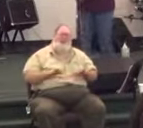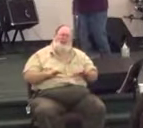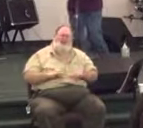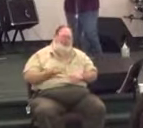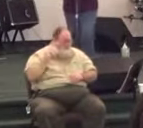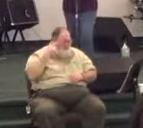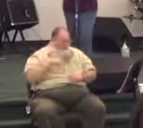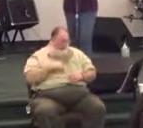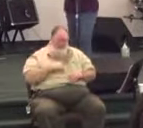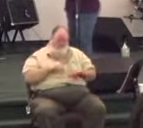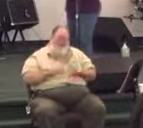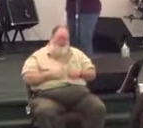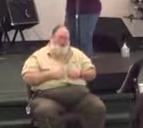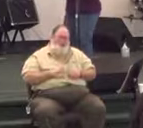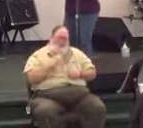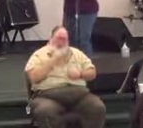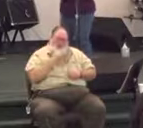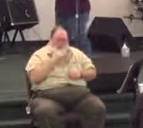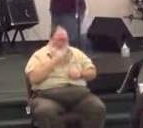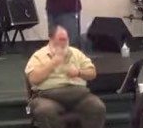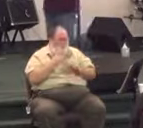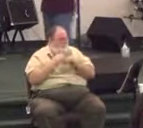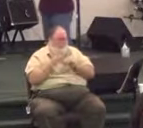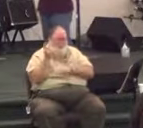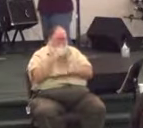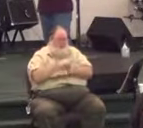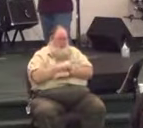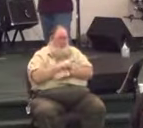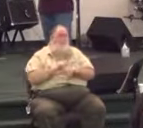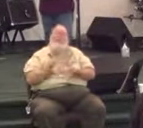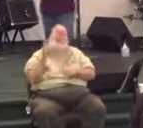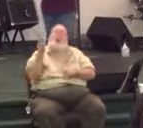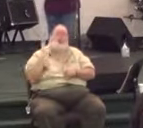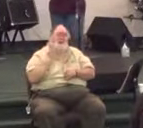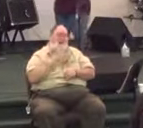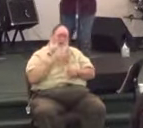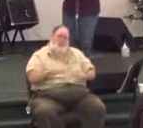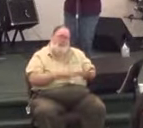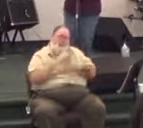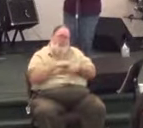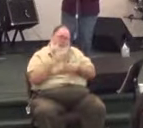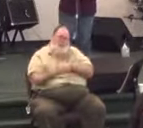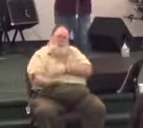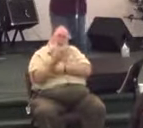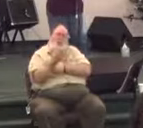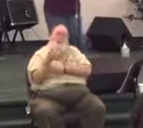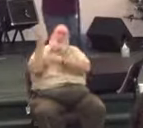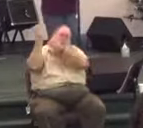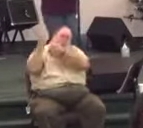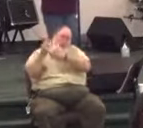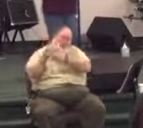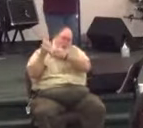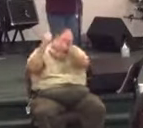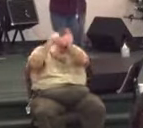morning. He gives us the grace, the ability to get up and go one more day.